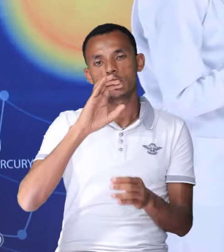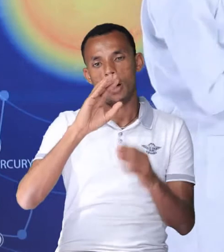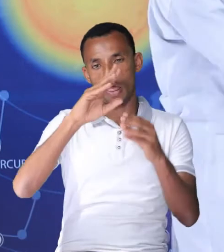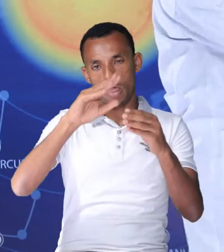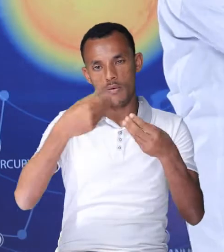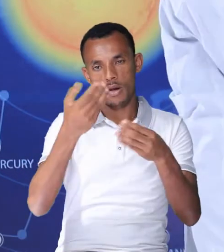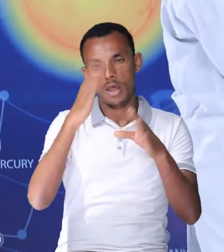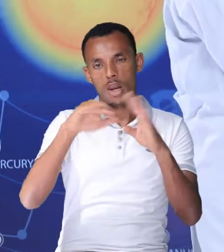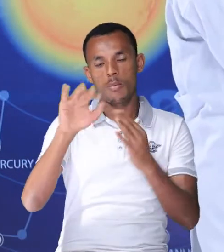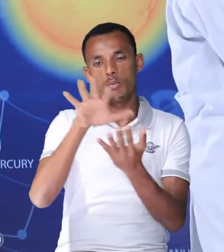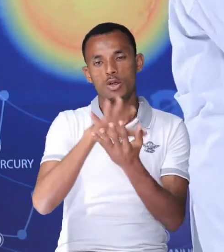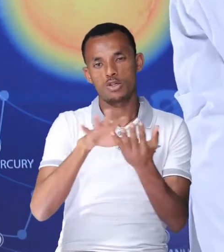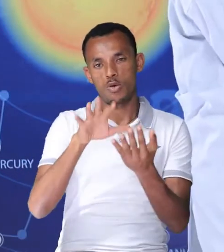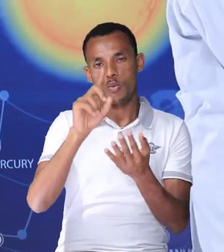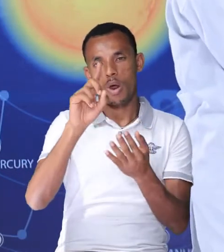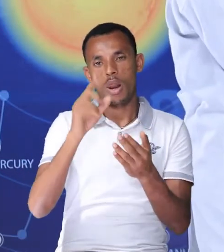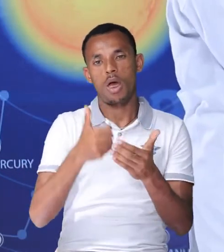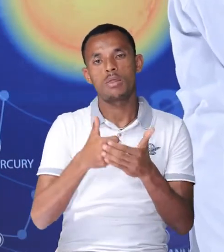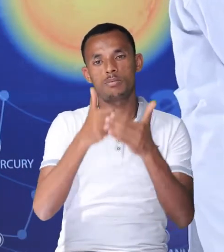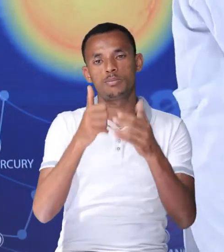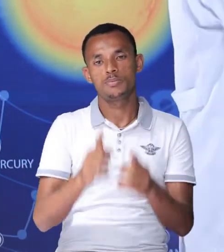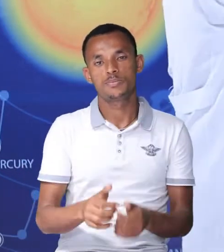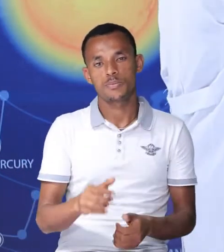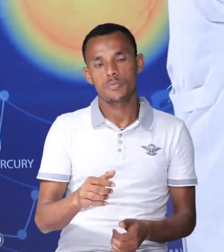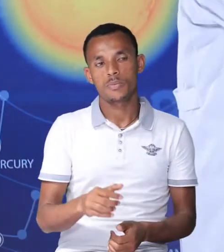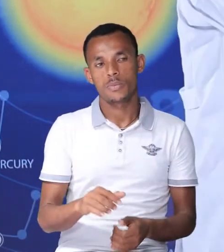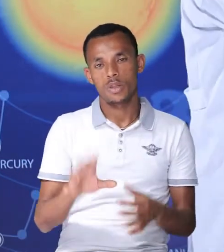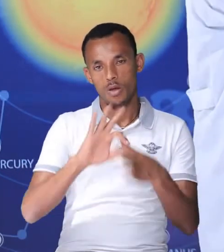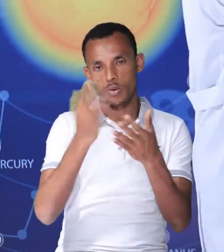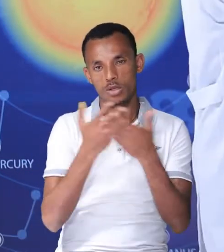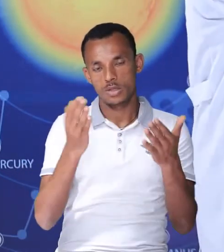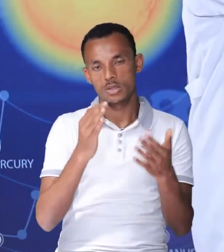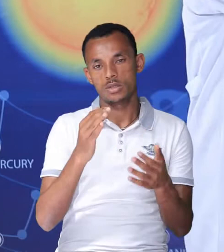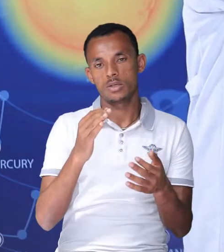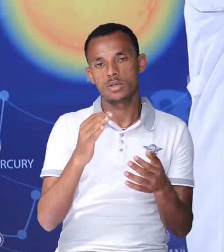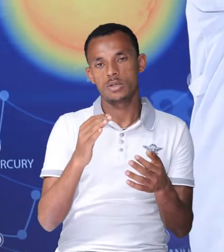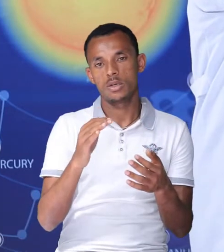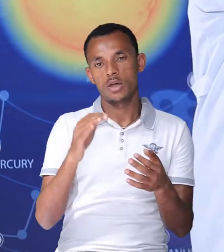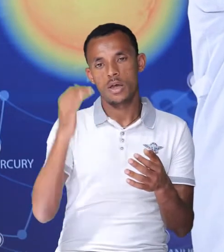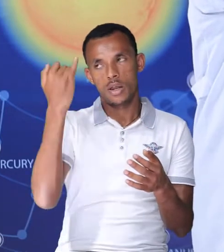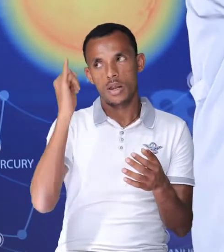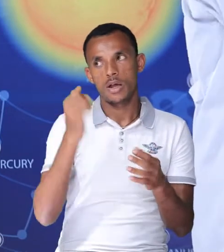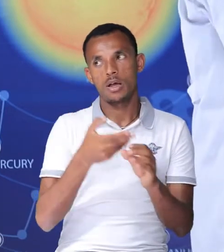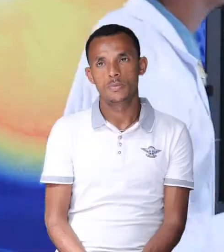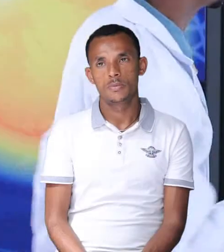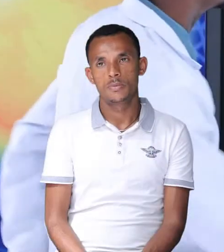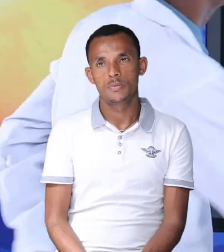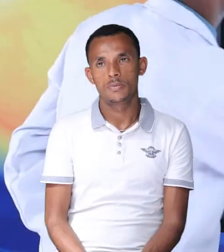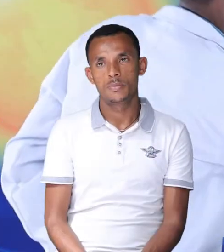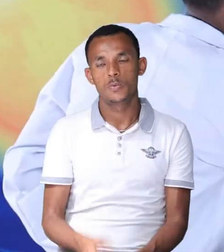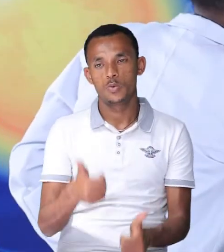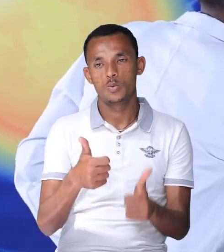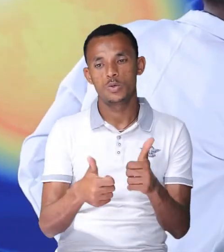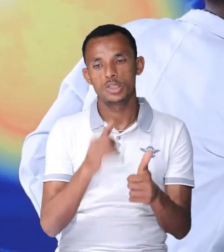given, and pressure is 1 atmosphere, ideal gas law. Equation is ideal gas constant is given also, which is